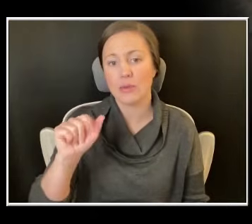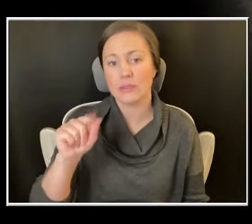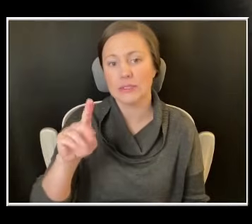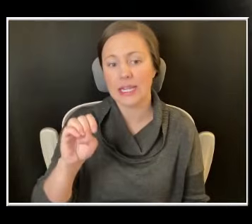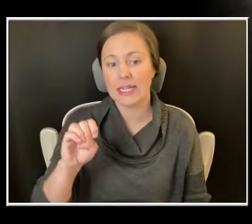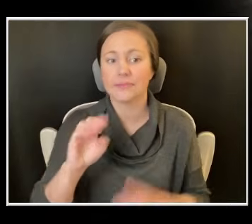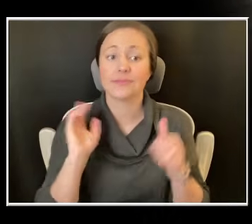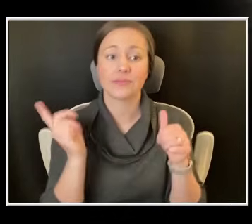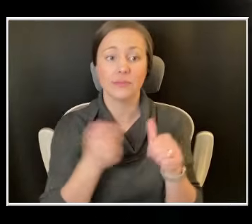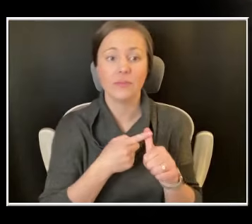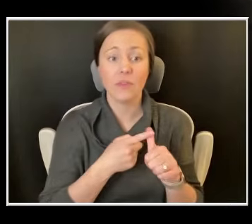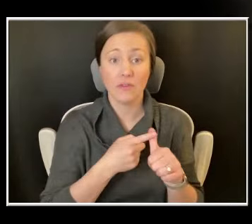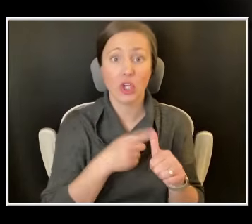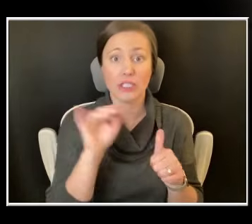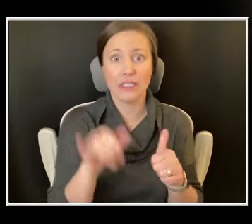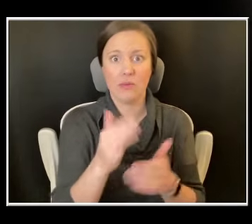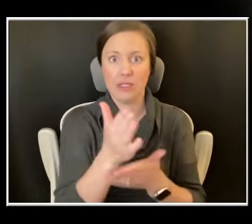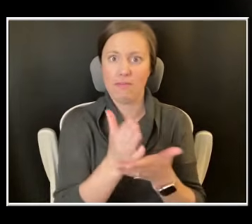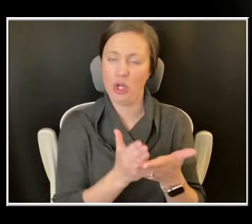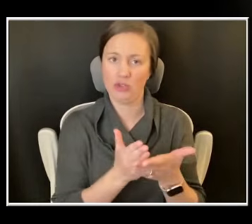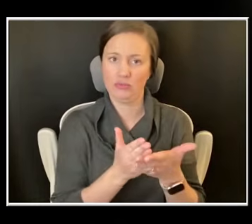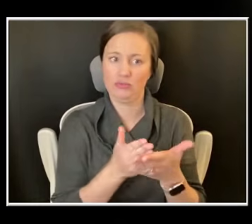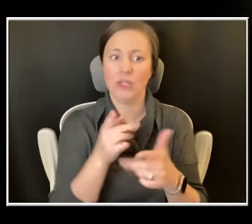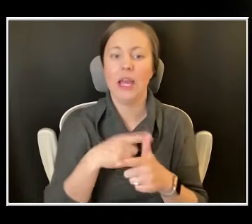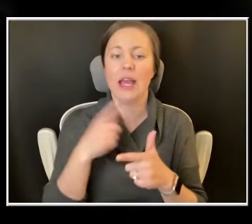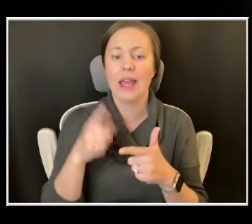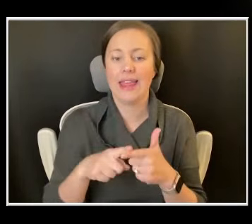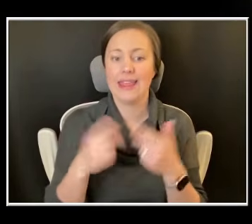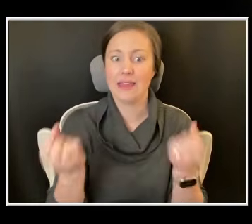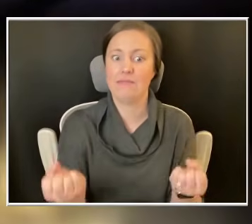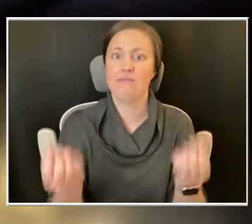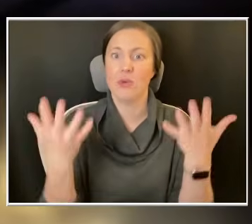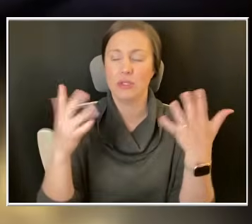amputation, then on multiple limbs,